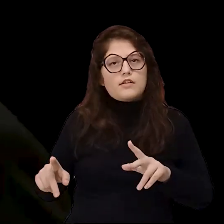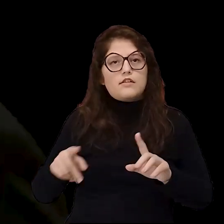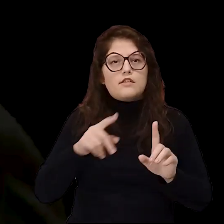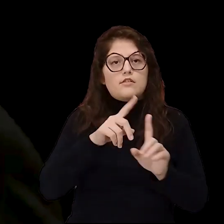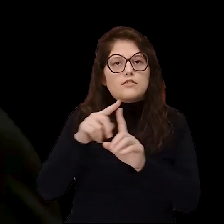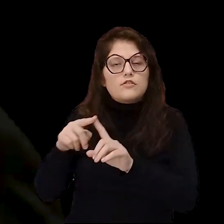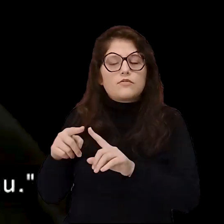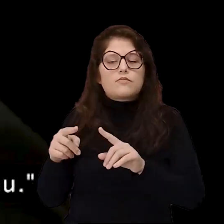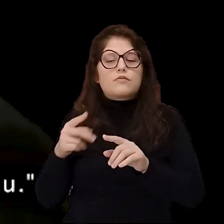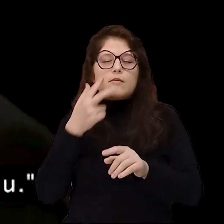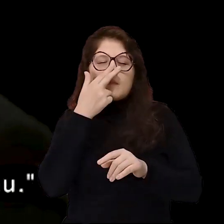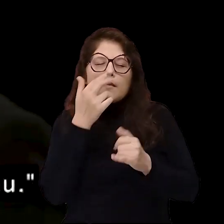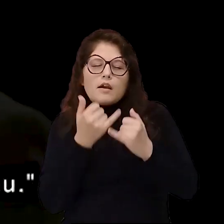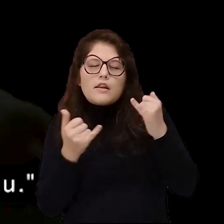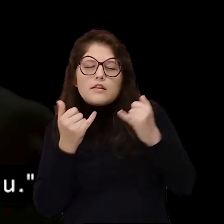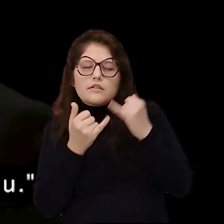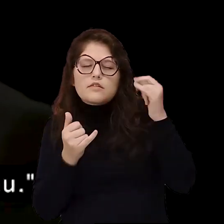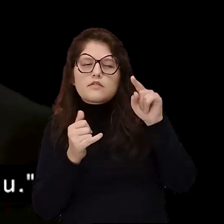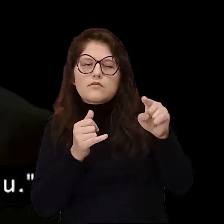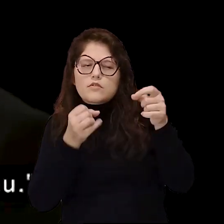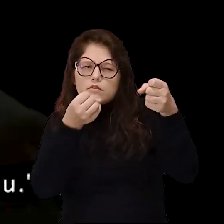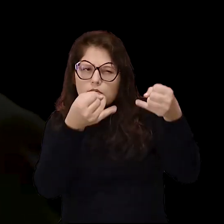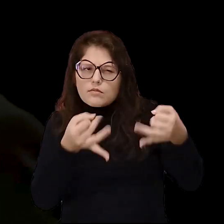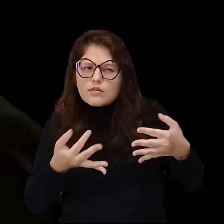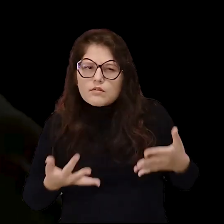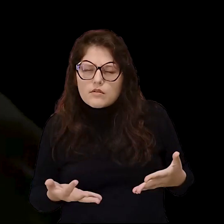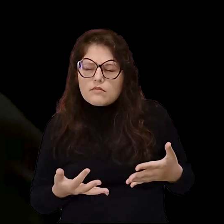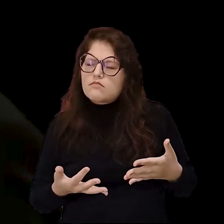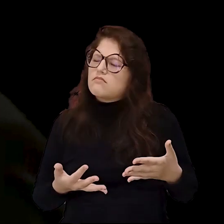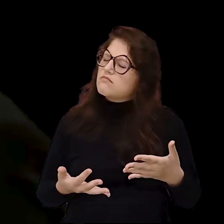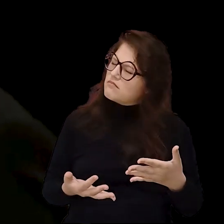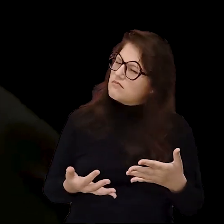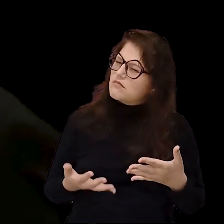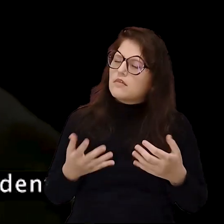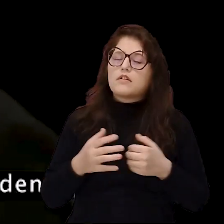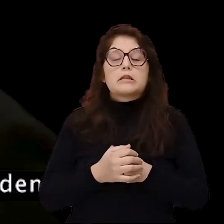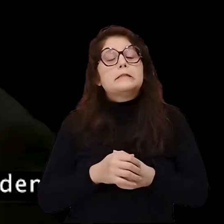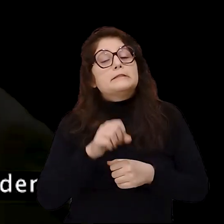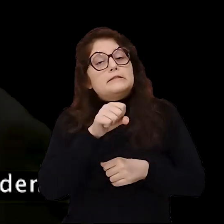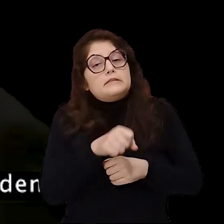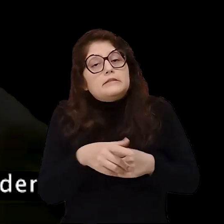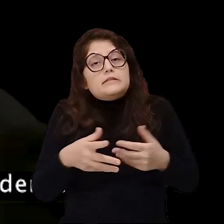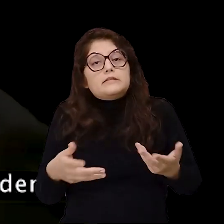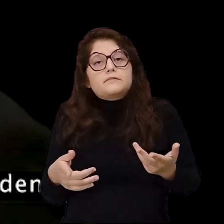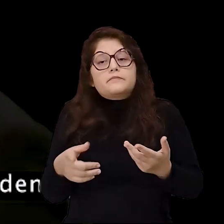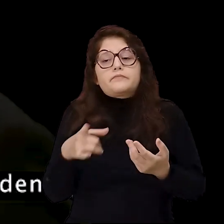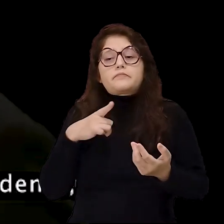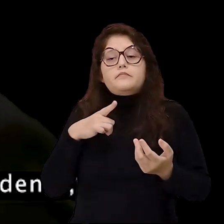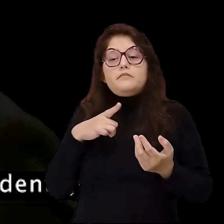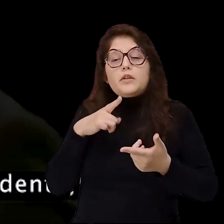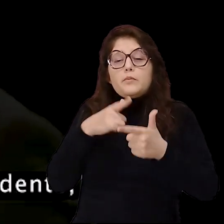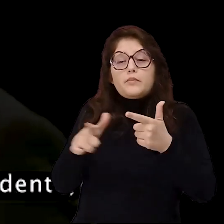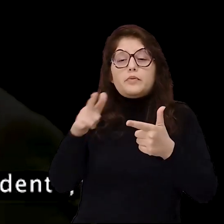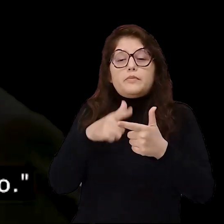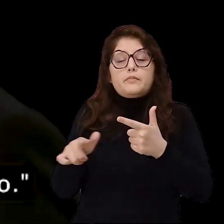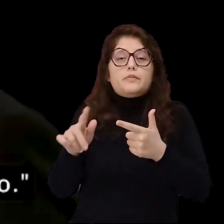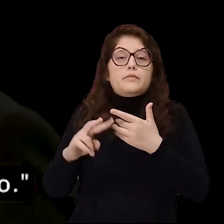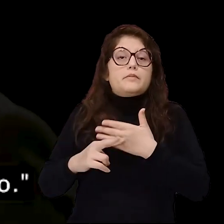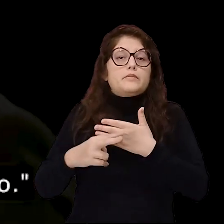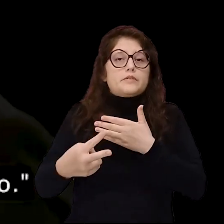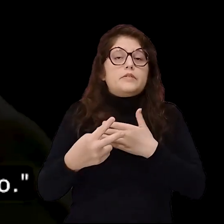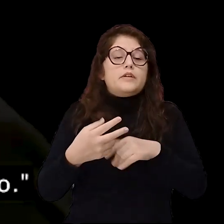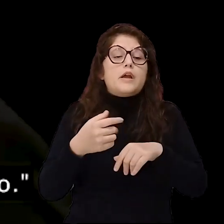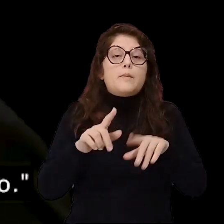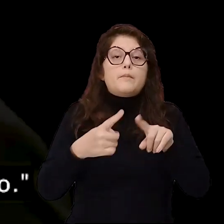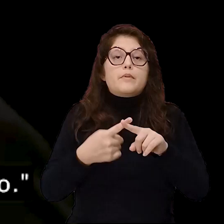do have some rituals that have something in common with what you're describing. And I said, oh, and he said, yes. He said, but we've had a lot of trouble with Western mental health workers,